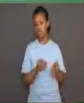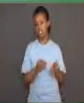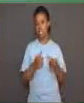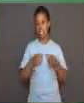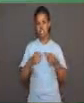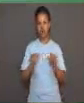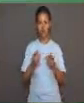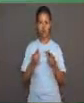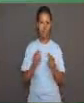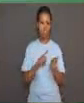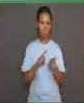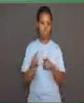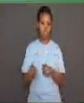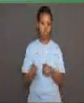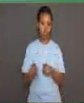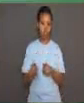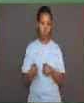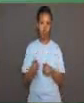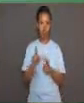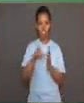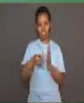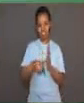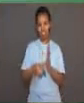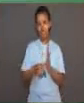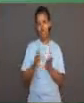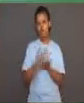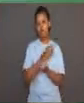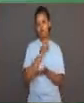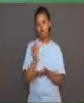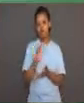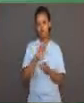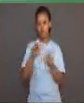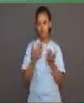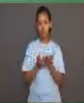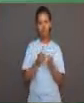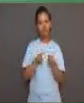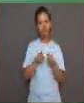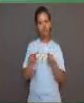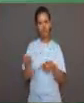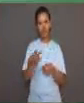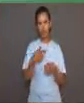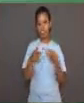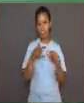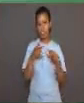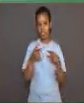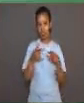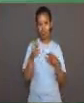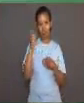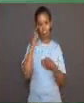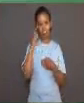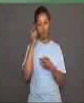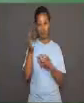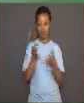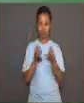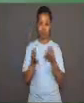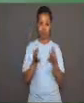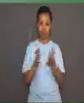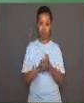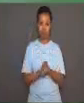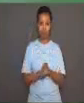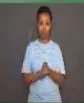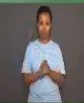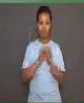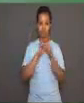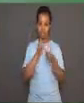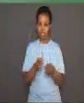next activity, take a moment to think of all of the different races you can. Write